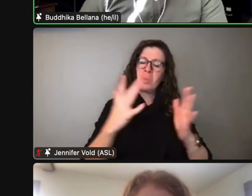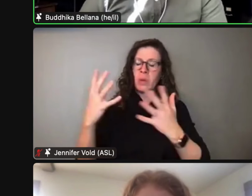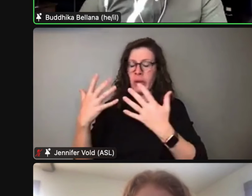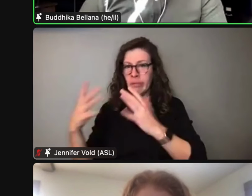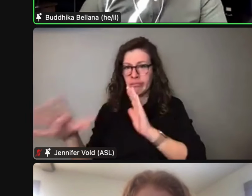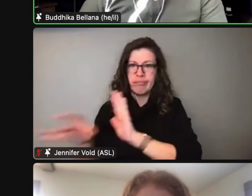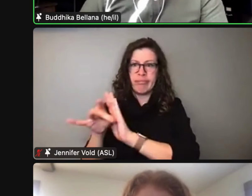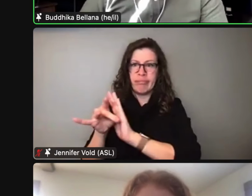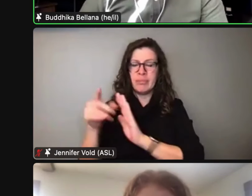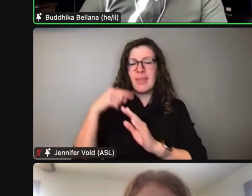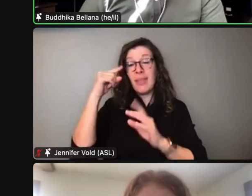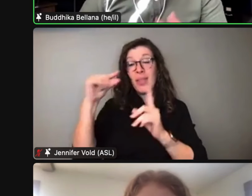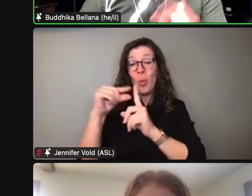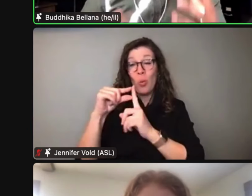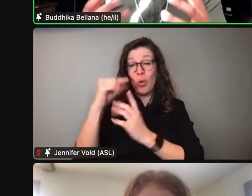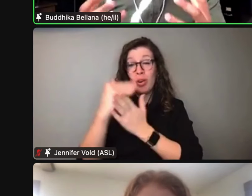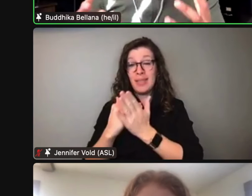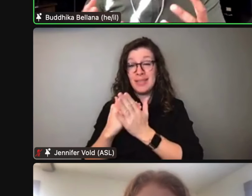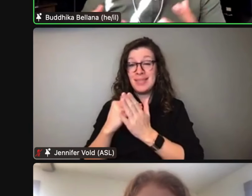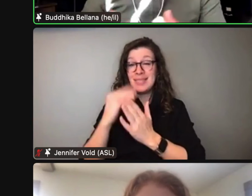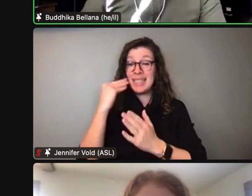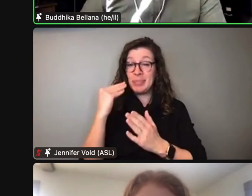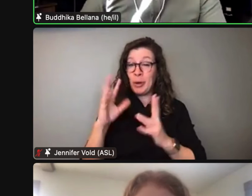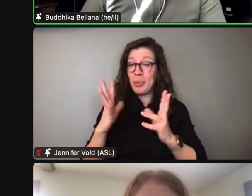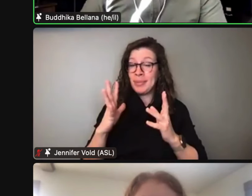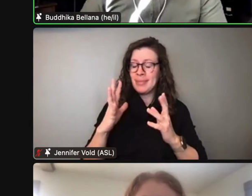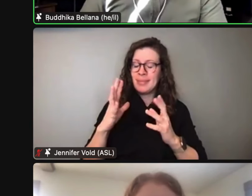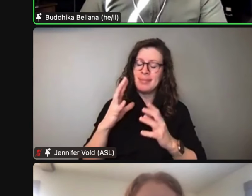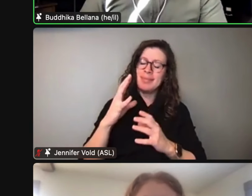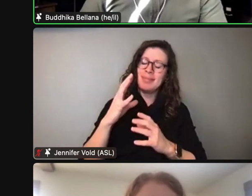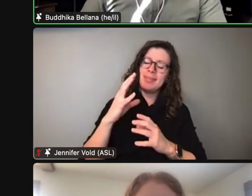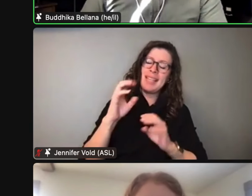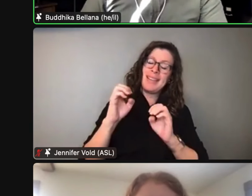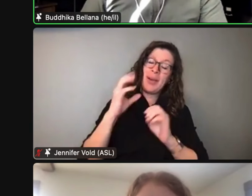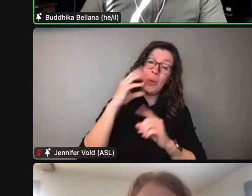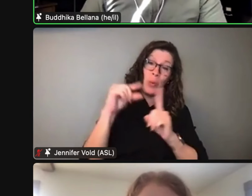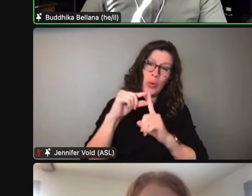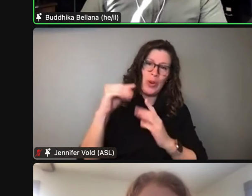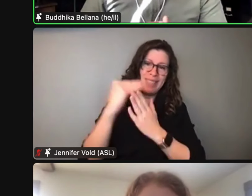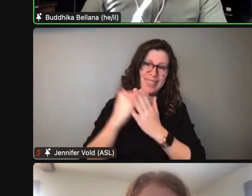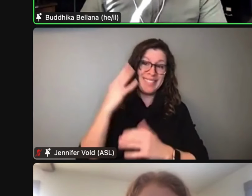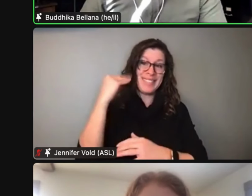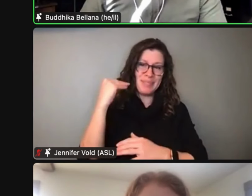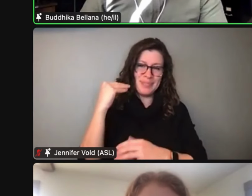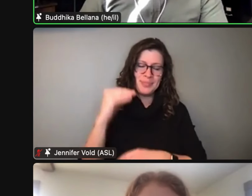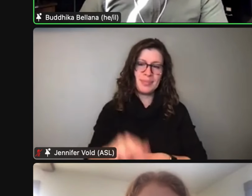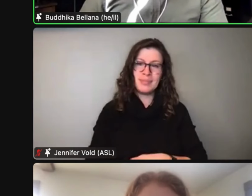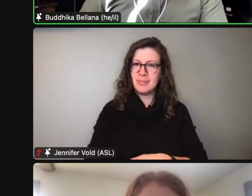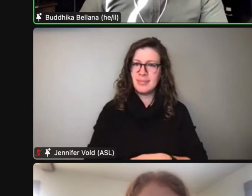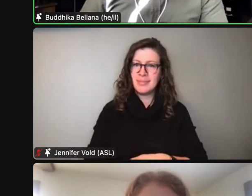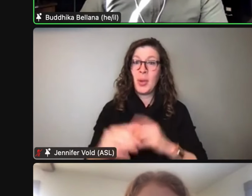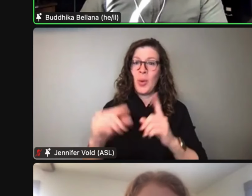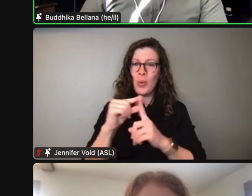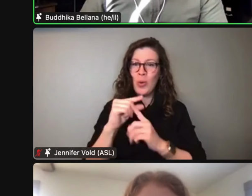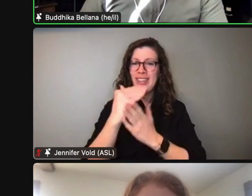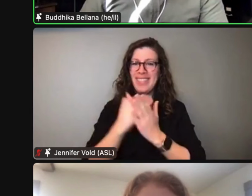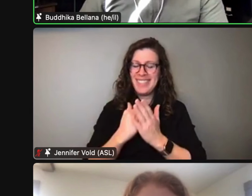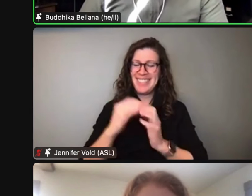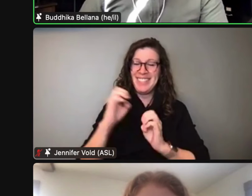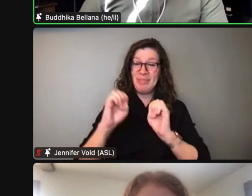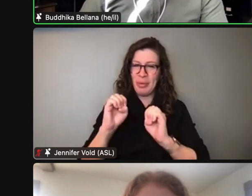wordless experiment kind of like shows that a little bit. So I do think, for example, like stories have like